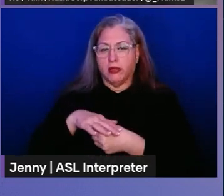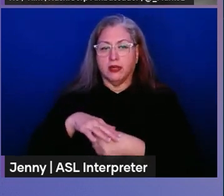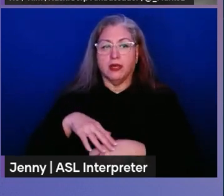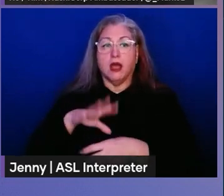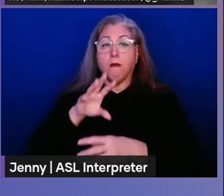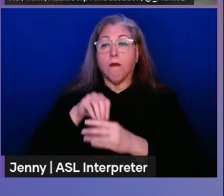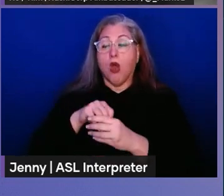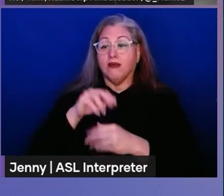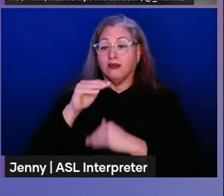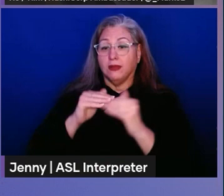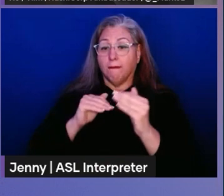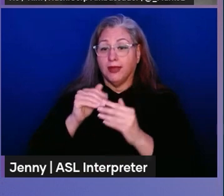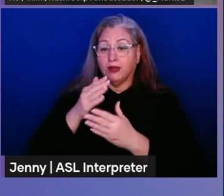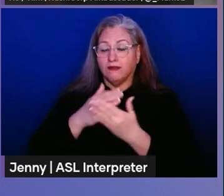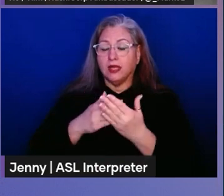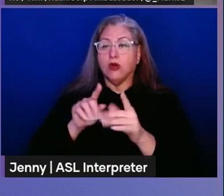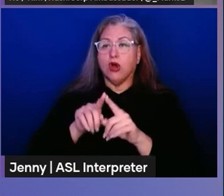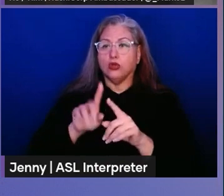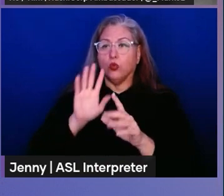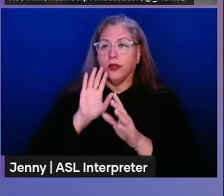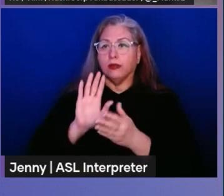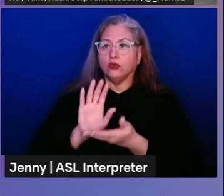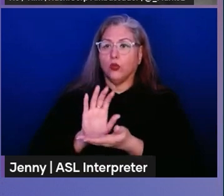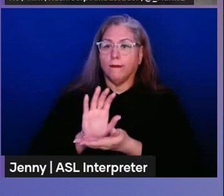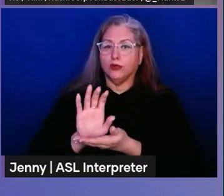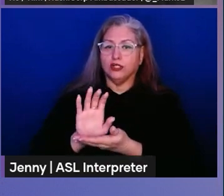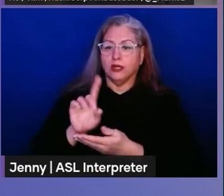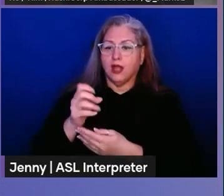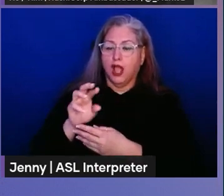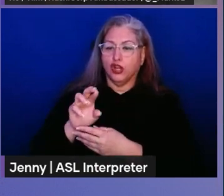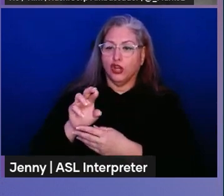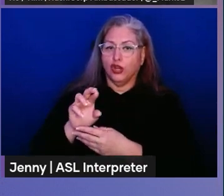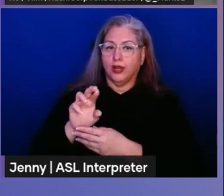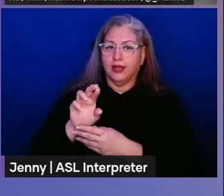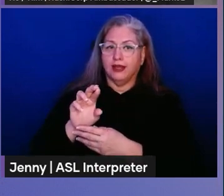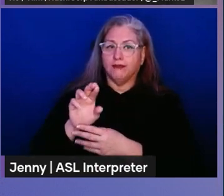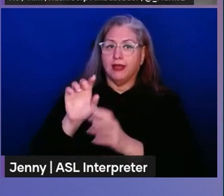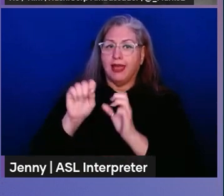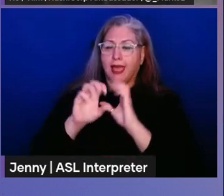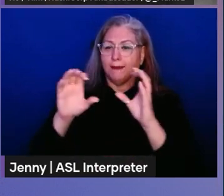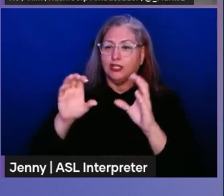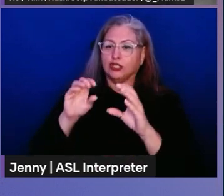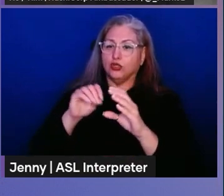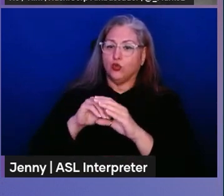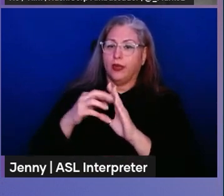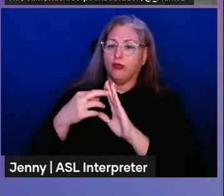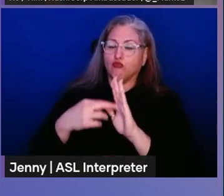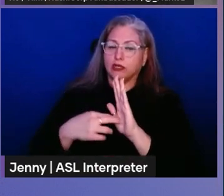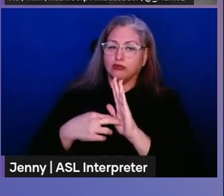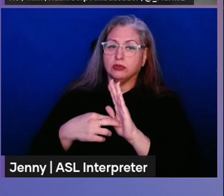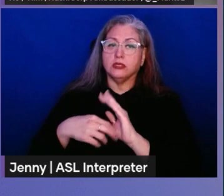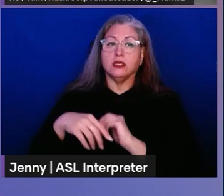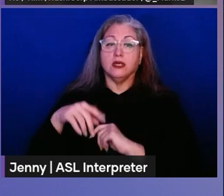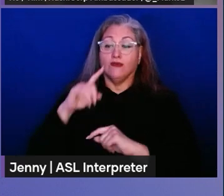phase, we will also push the Docker image out to a registry, And in our case, we're using